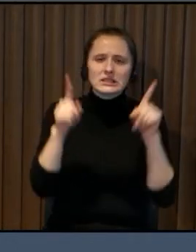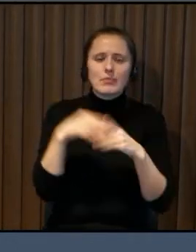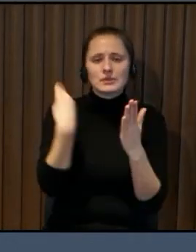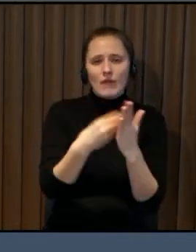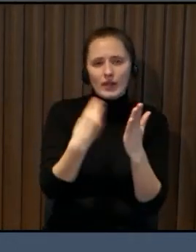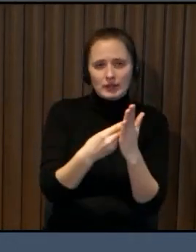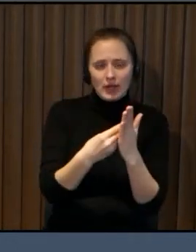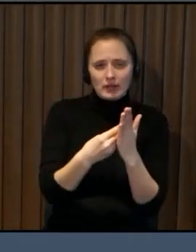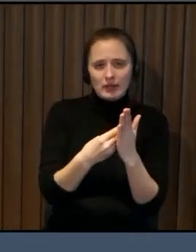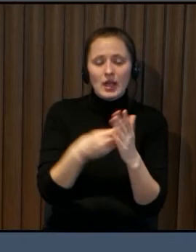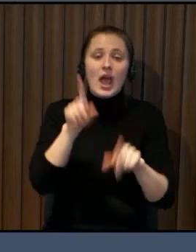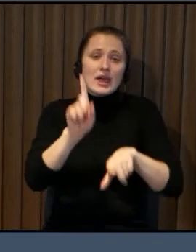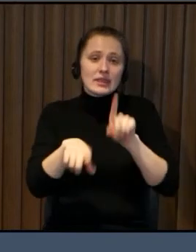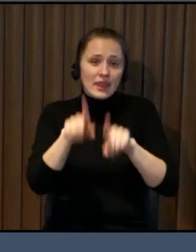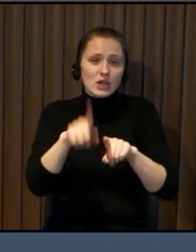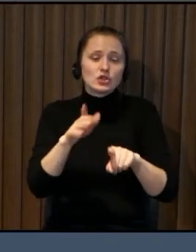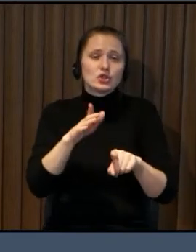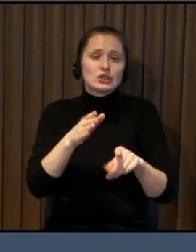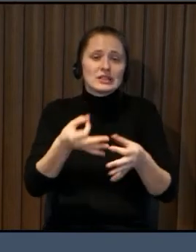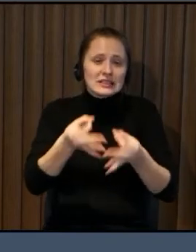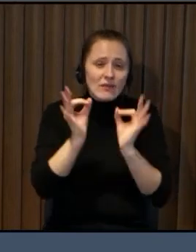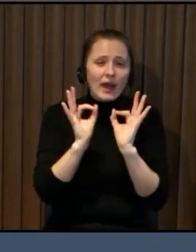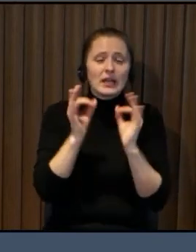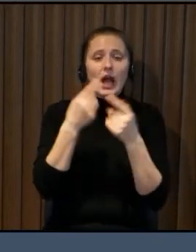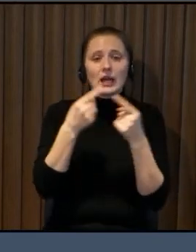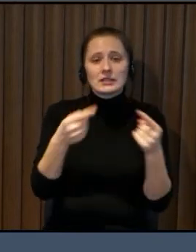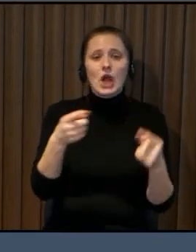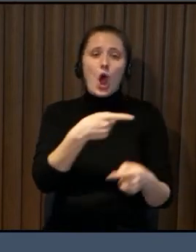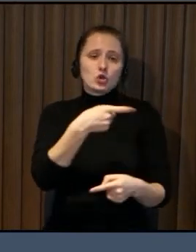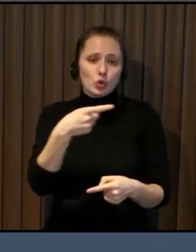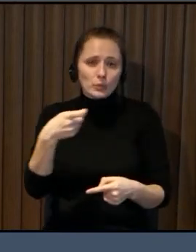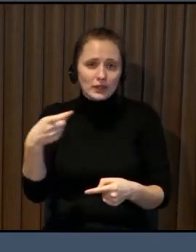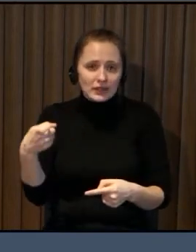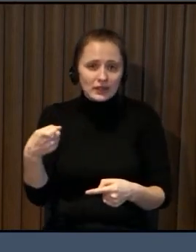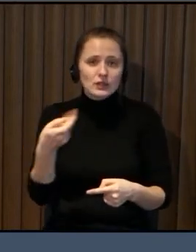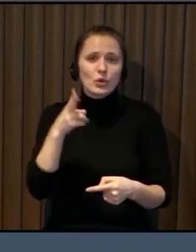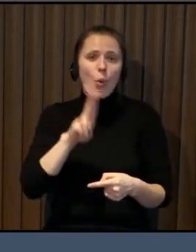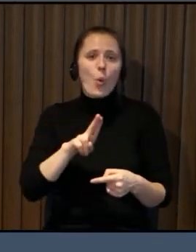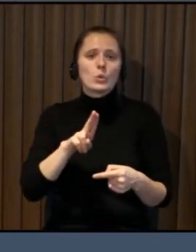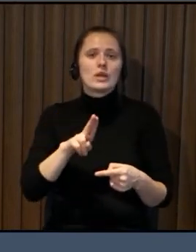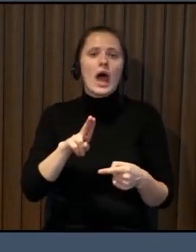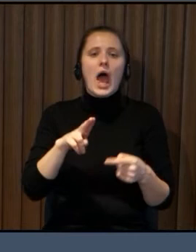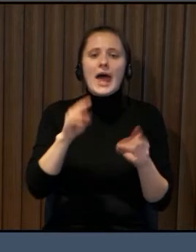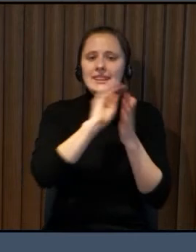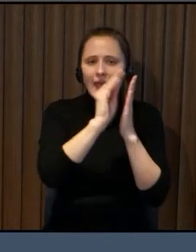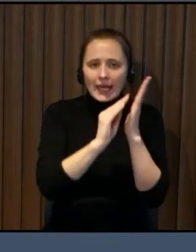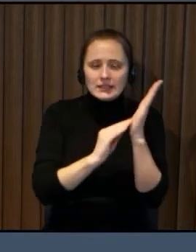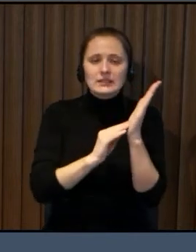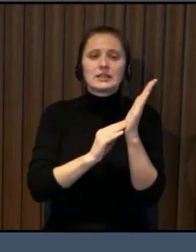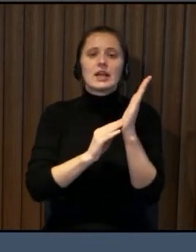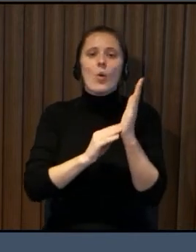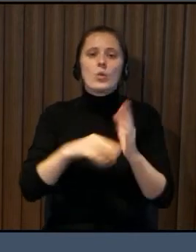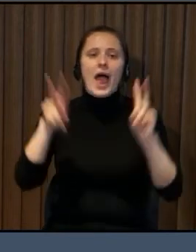the homepage, looking at those 10 points. And some most essential things are subtitles, alternative texts,